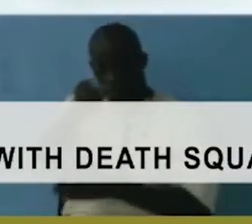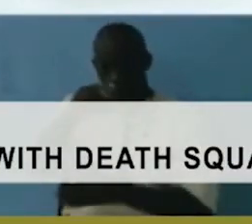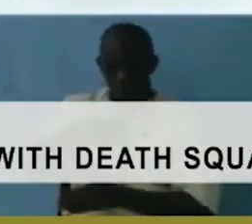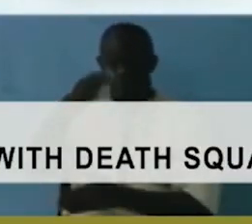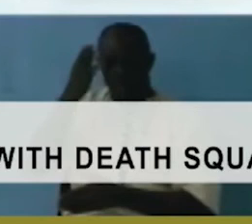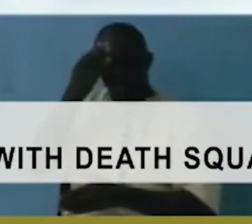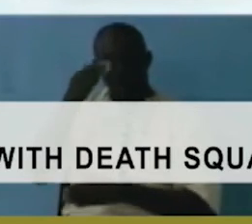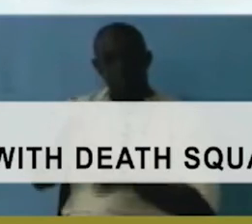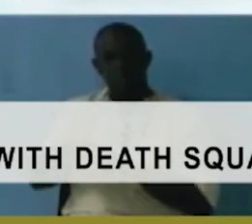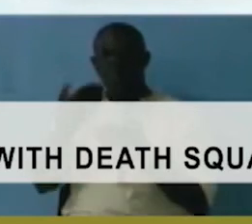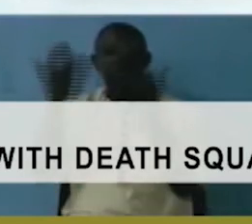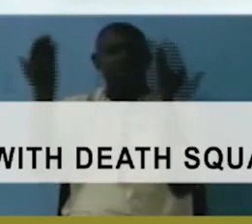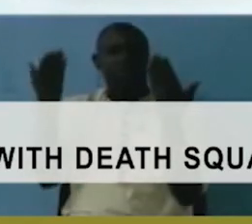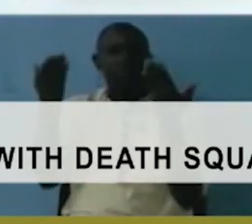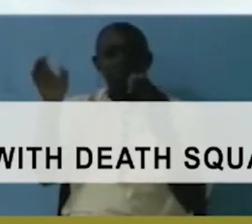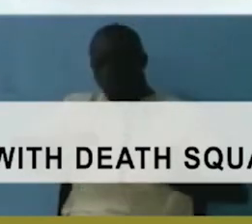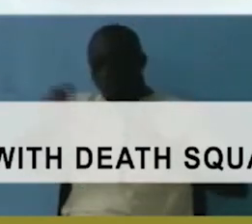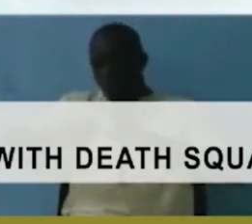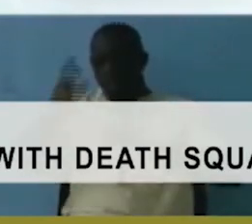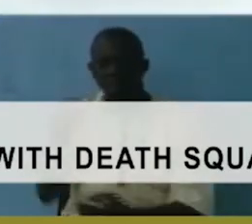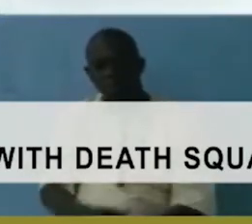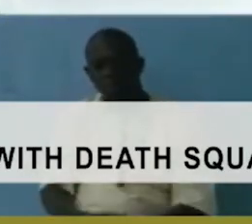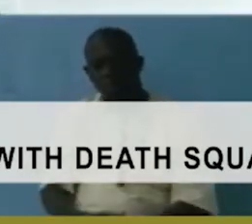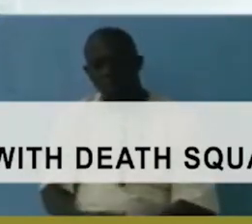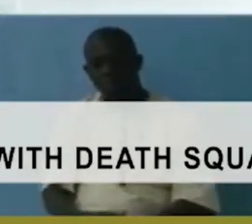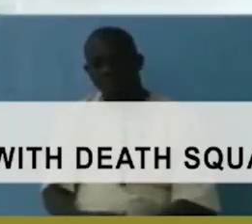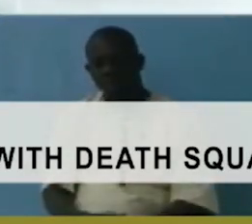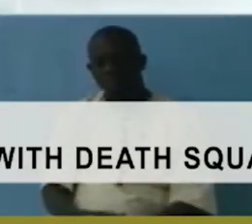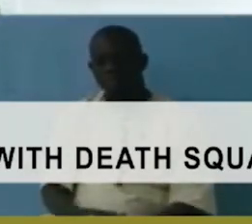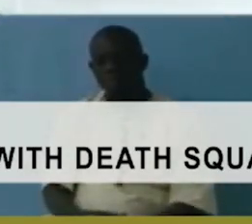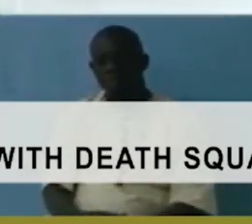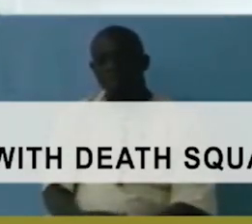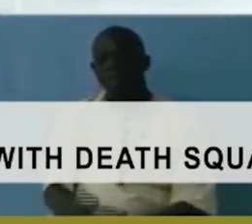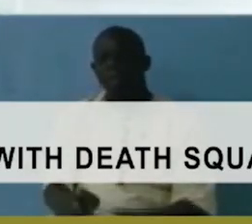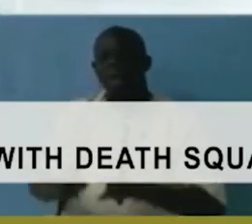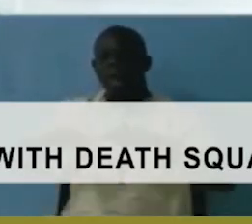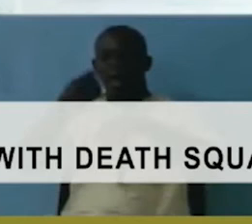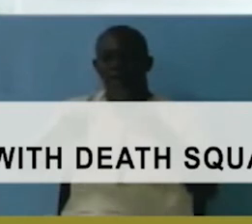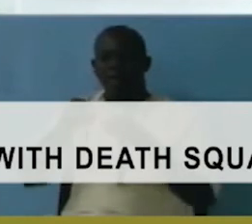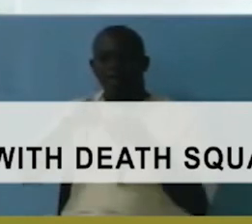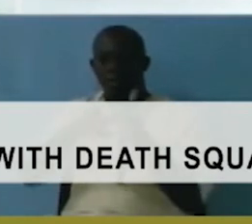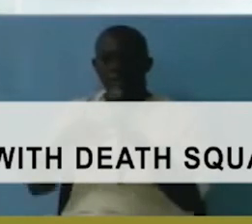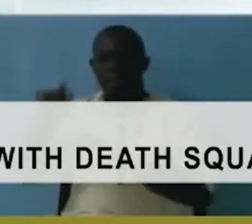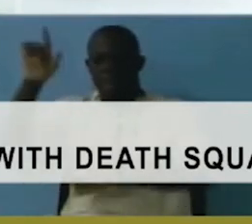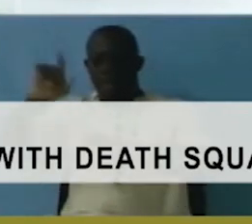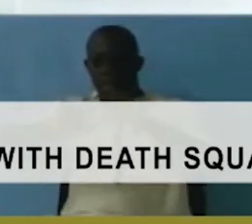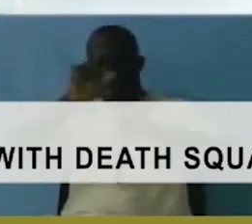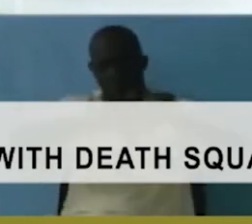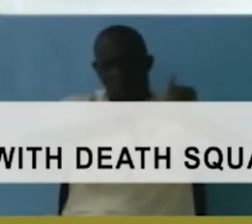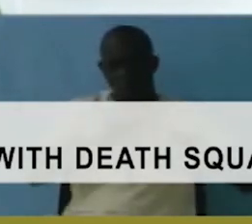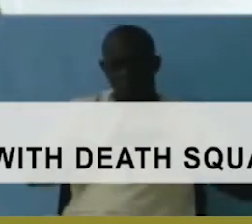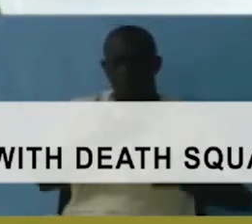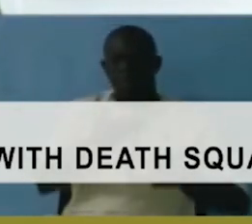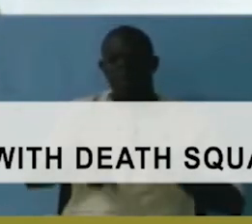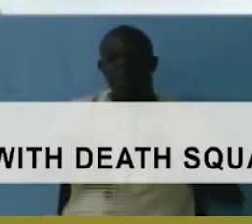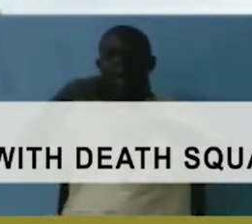beating with sticks, putting off lit cigarette butts on victim's body, and lead burning nylon droplets onto your body.